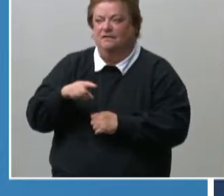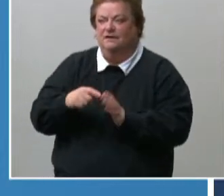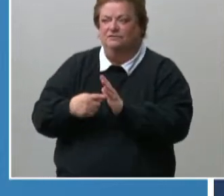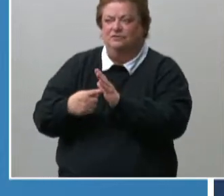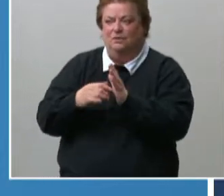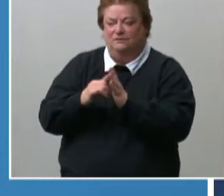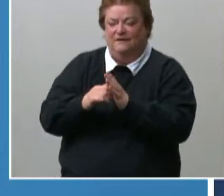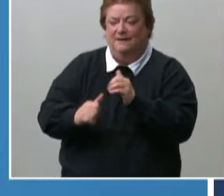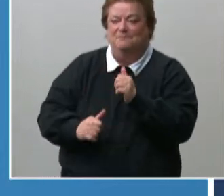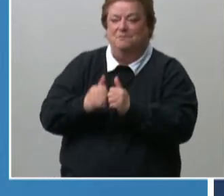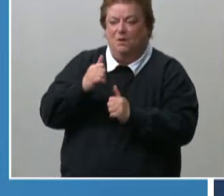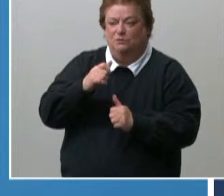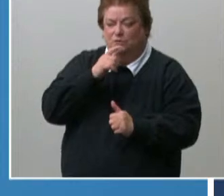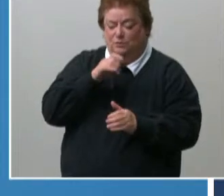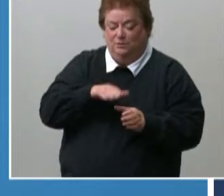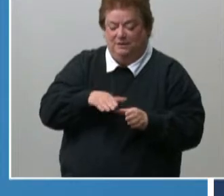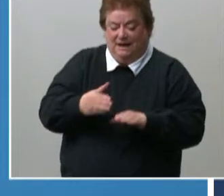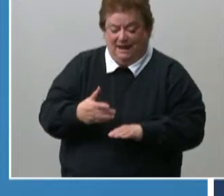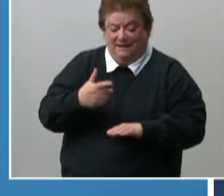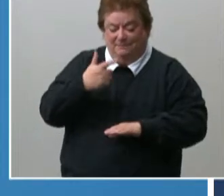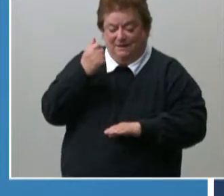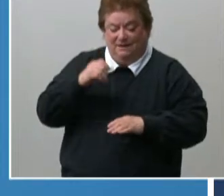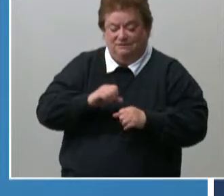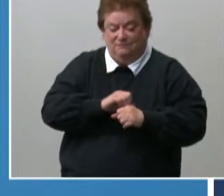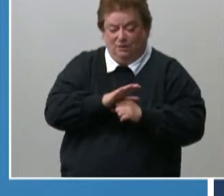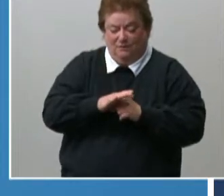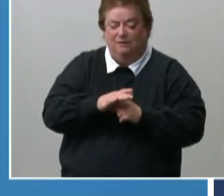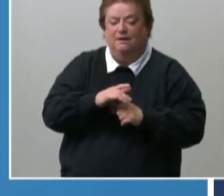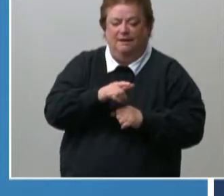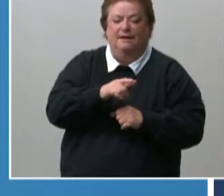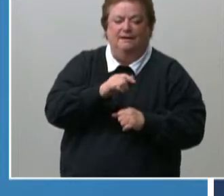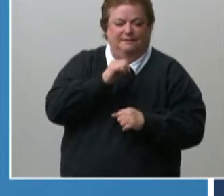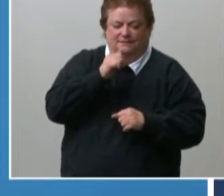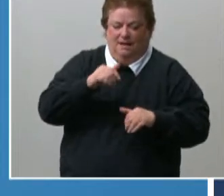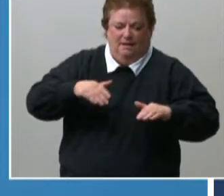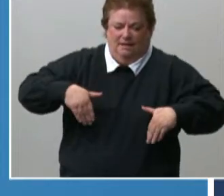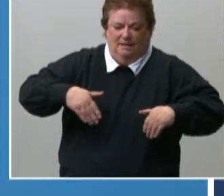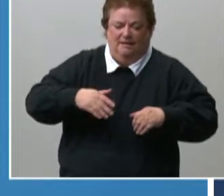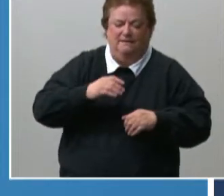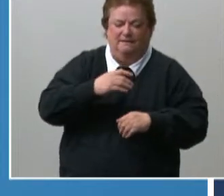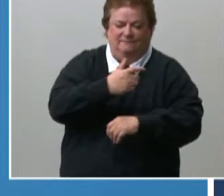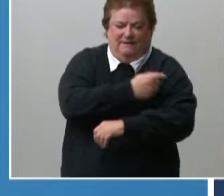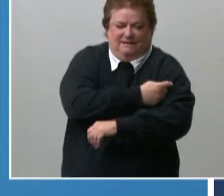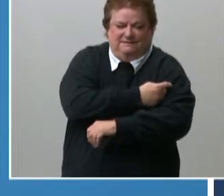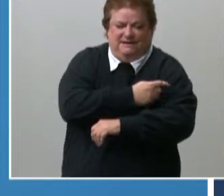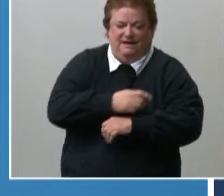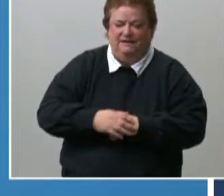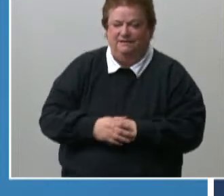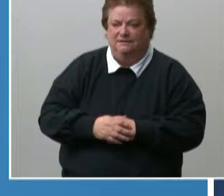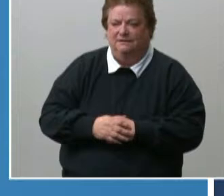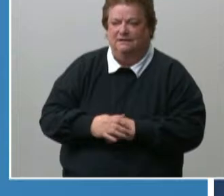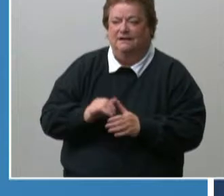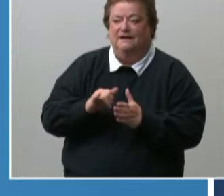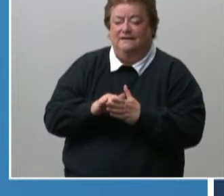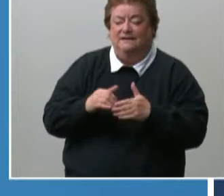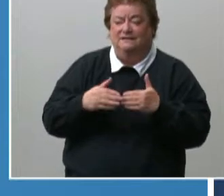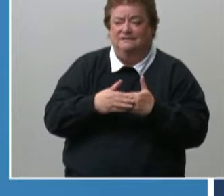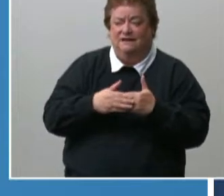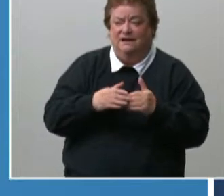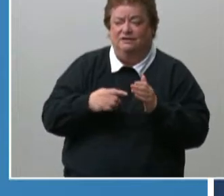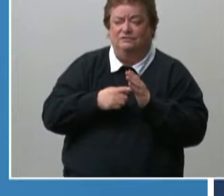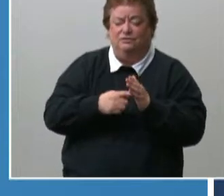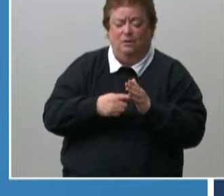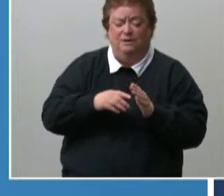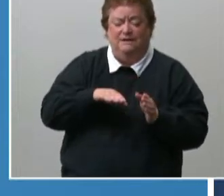highlights that most individuals who died due to COVID-19 are unvaccinated. This slide shows deaths